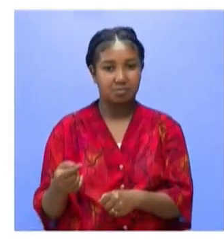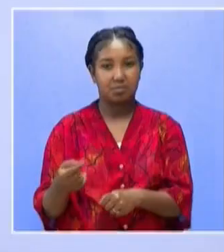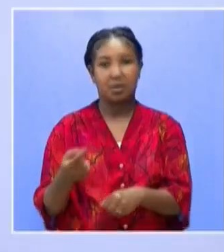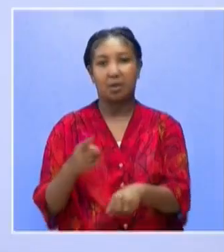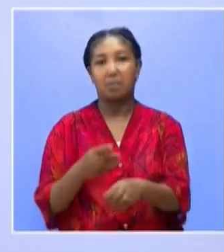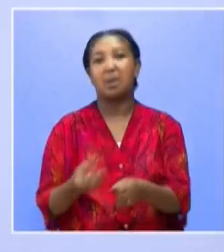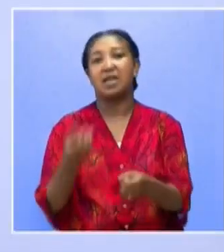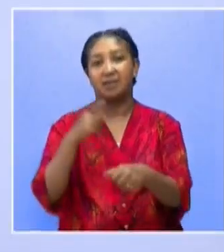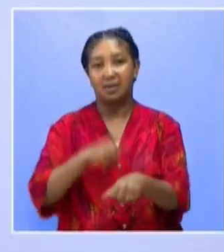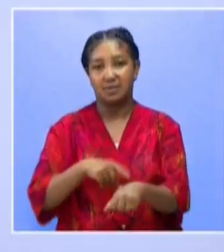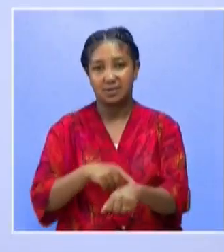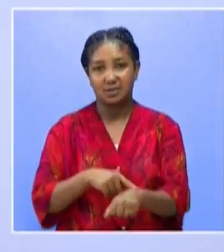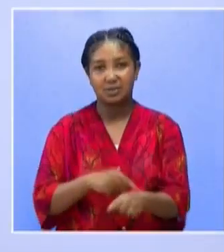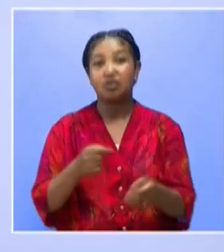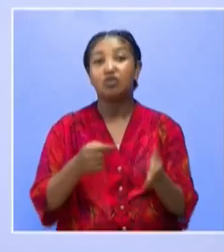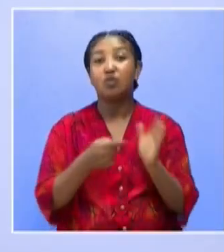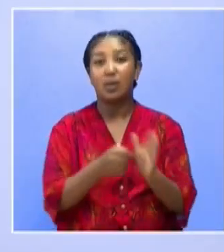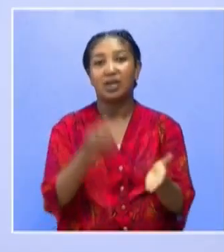many times.